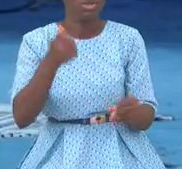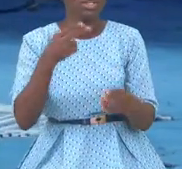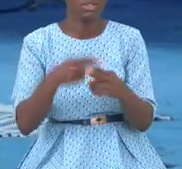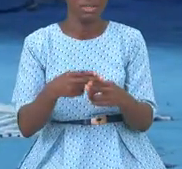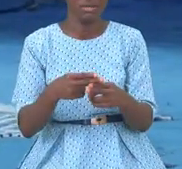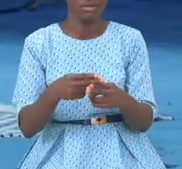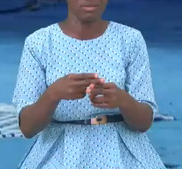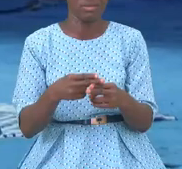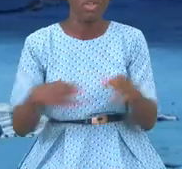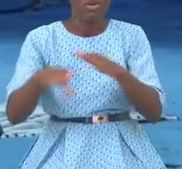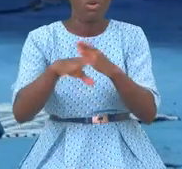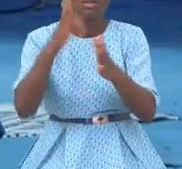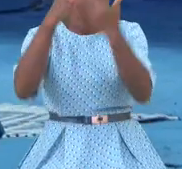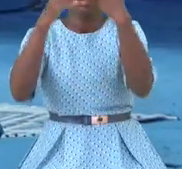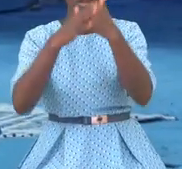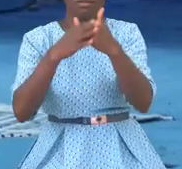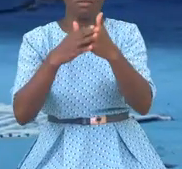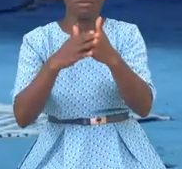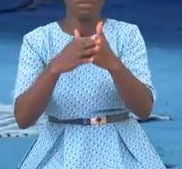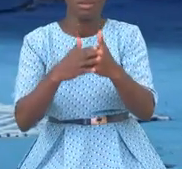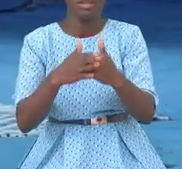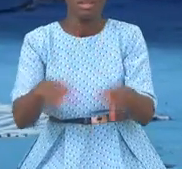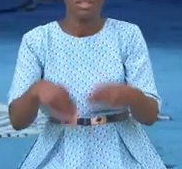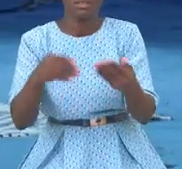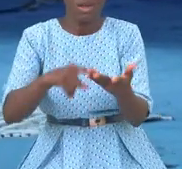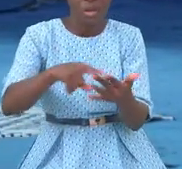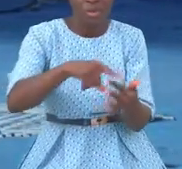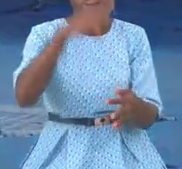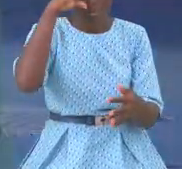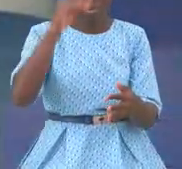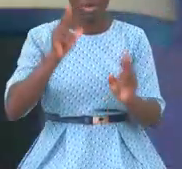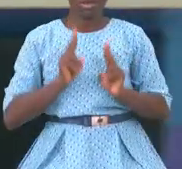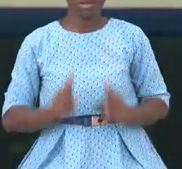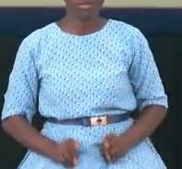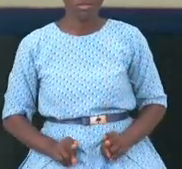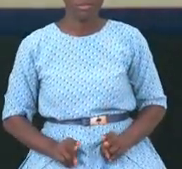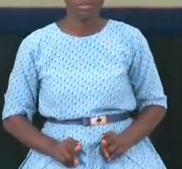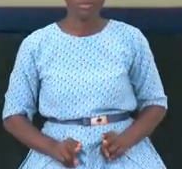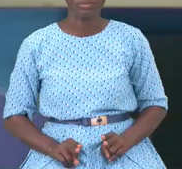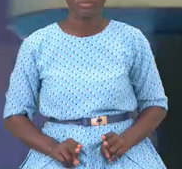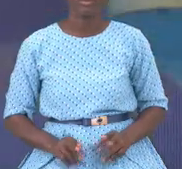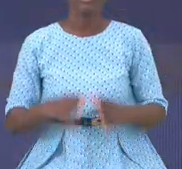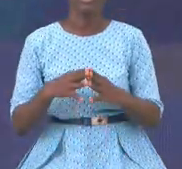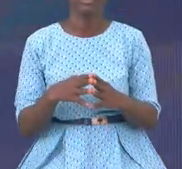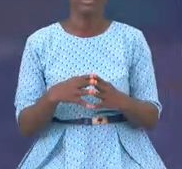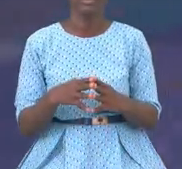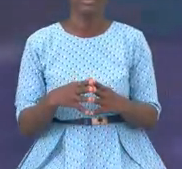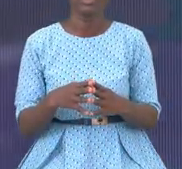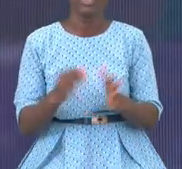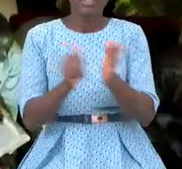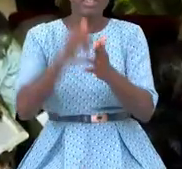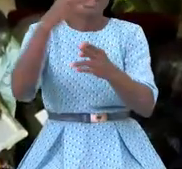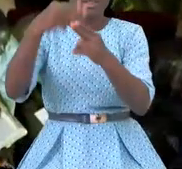among men whereby we must be saved. That name is given to you